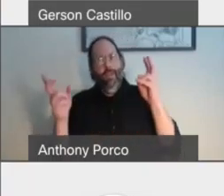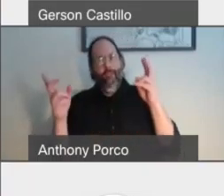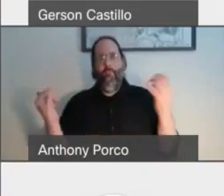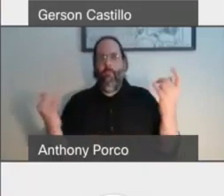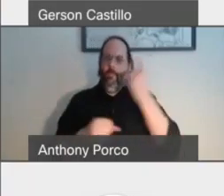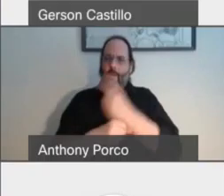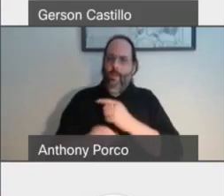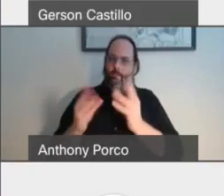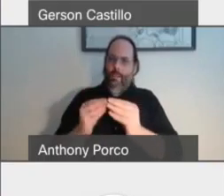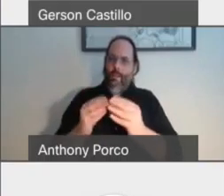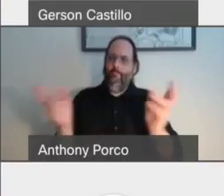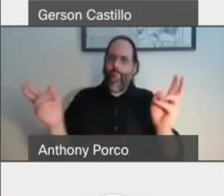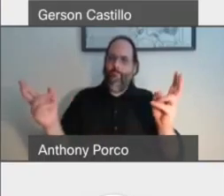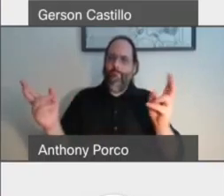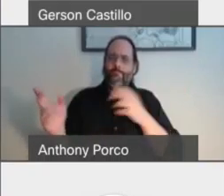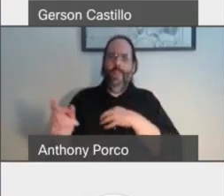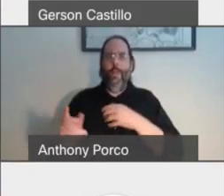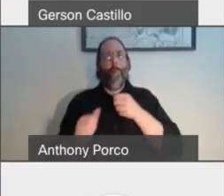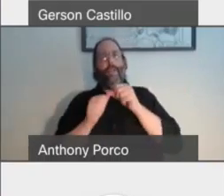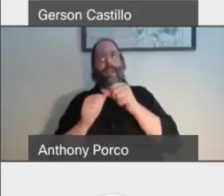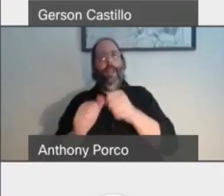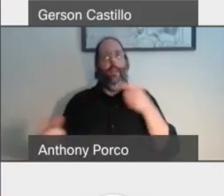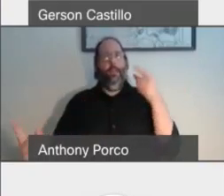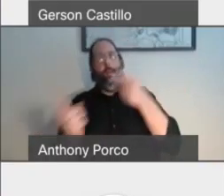Hall is maintaining the mission.